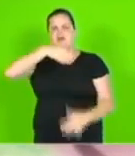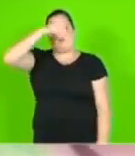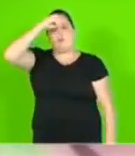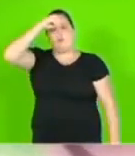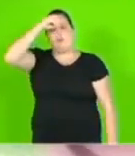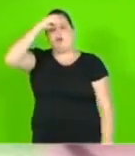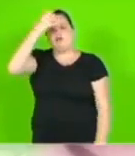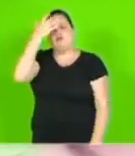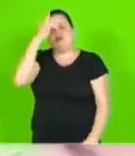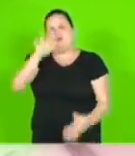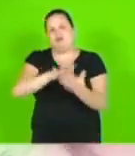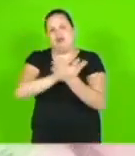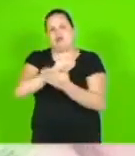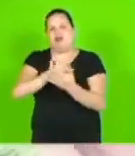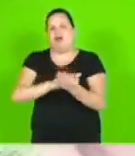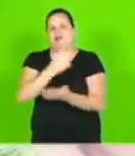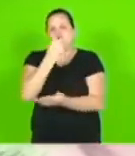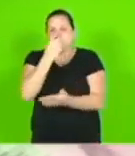thank you for